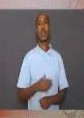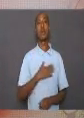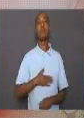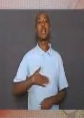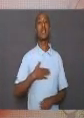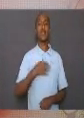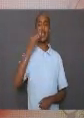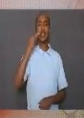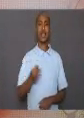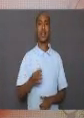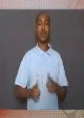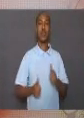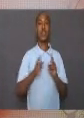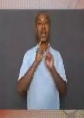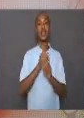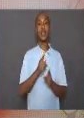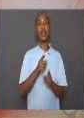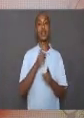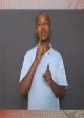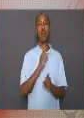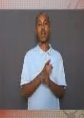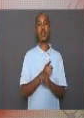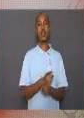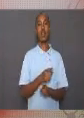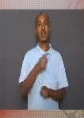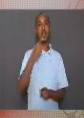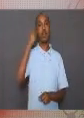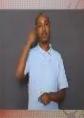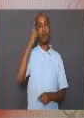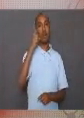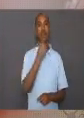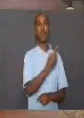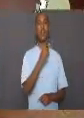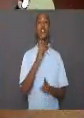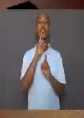Please decide which answer is correct for each question.